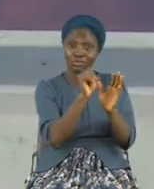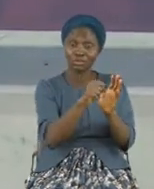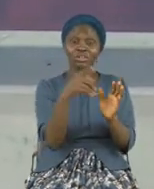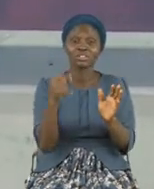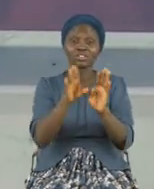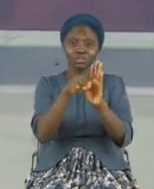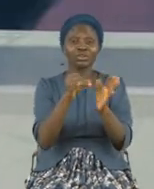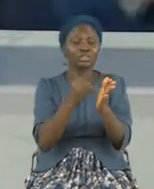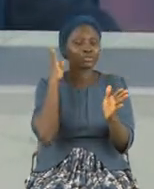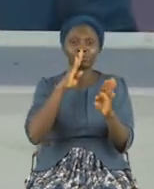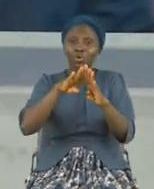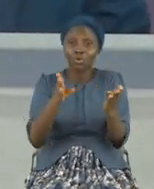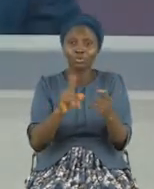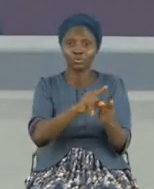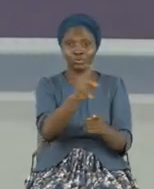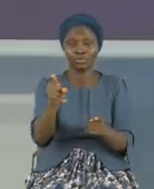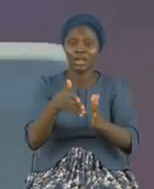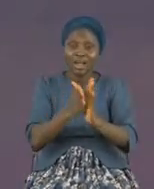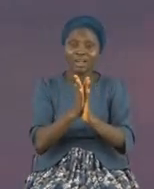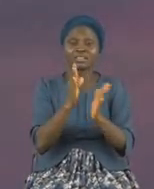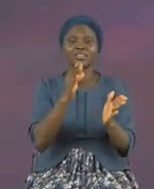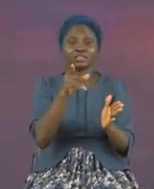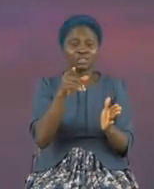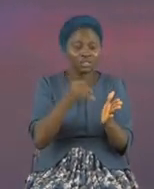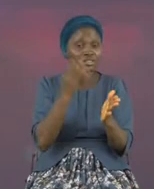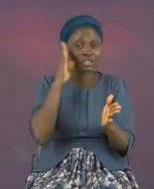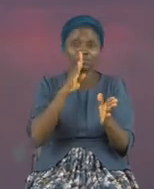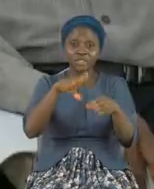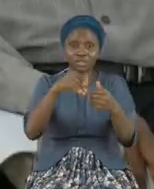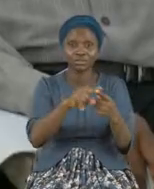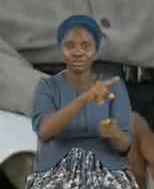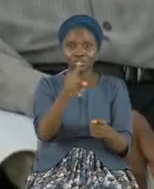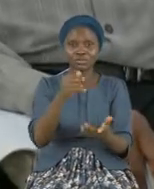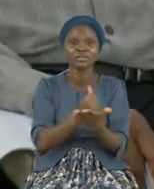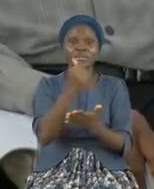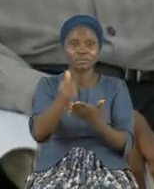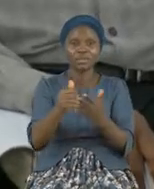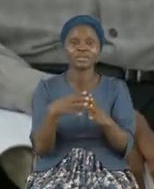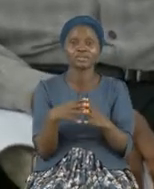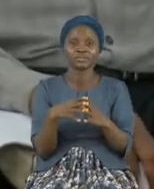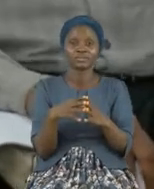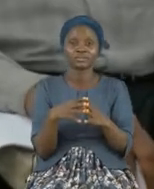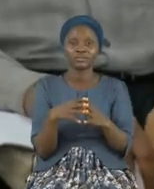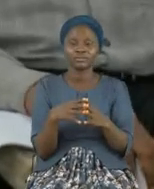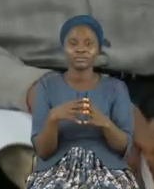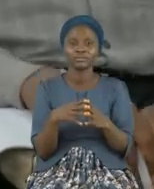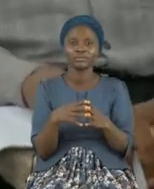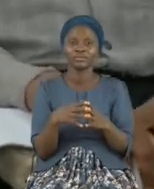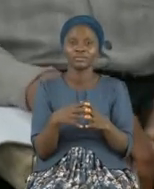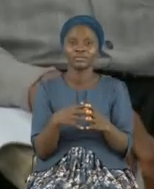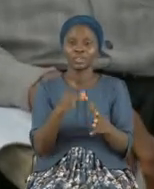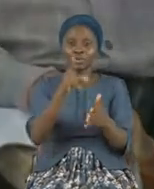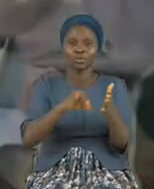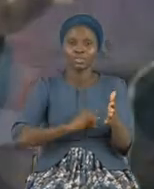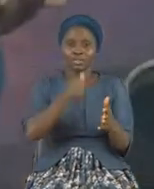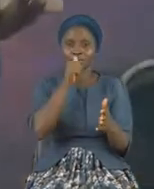open to you. Ask, it shall be given unto you. Amen. Yeah. What I'm telling you is, I know you